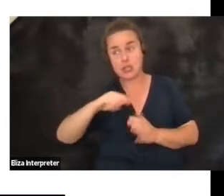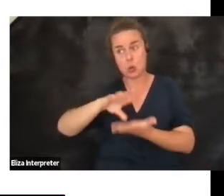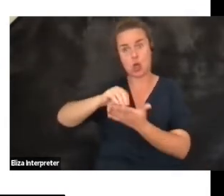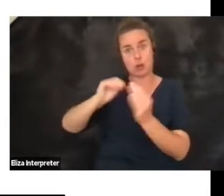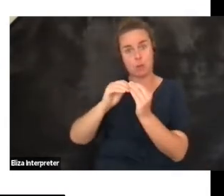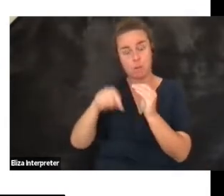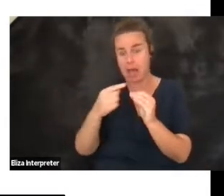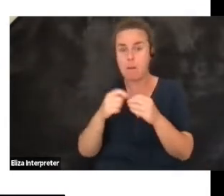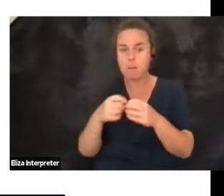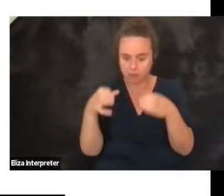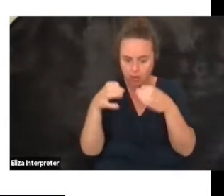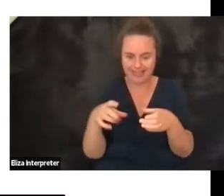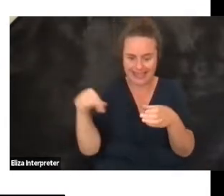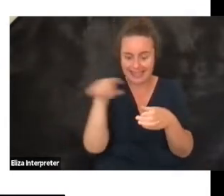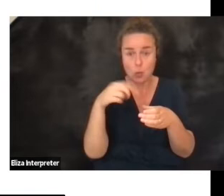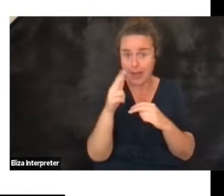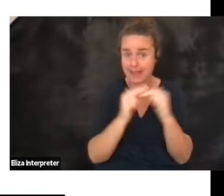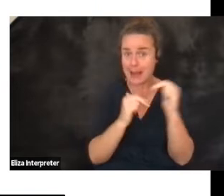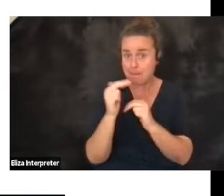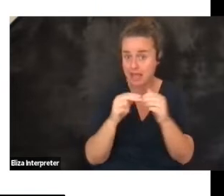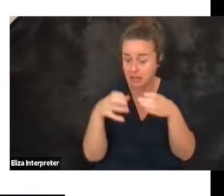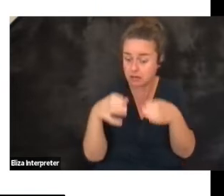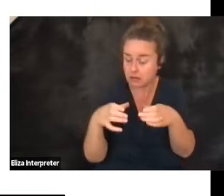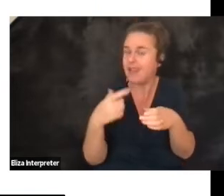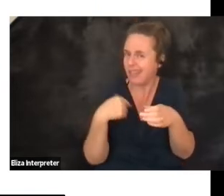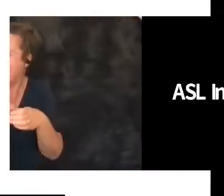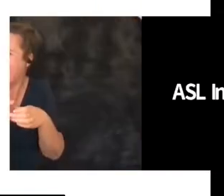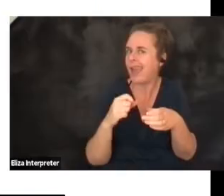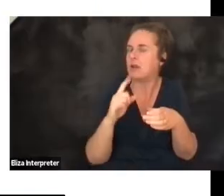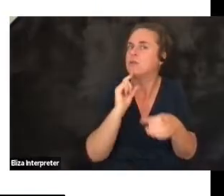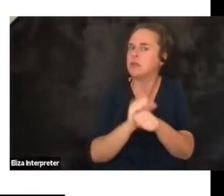particular bucket, they were able to build these capacities.